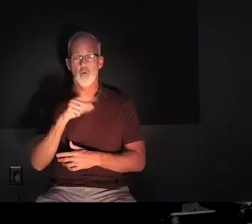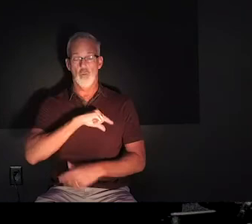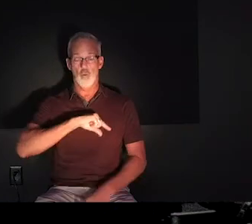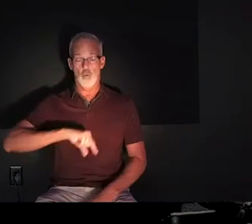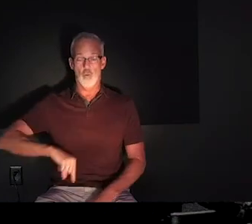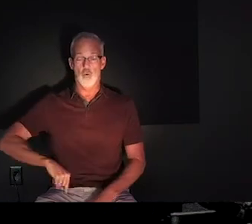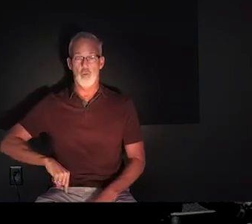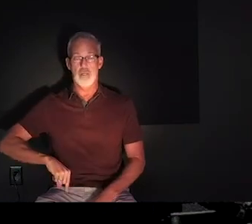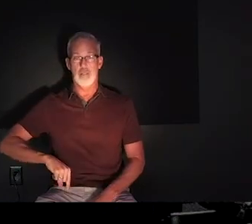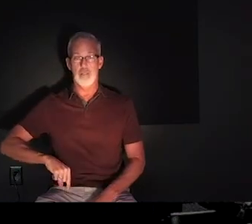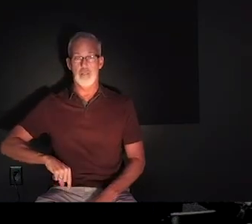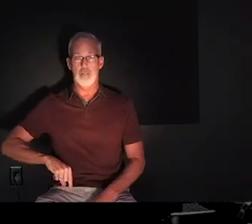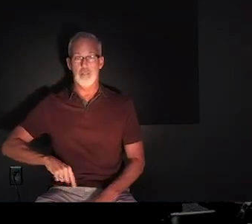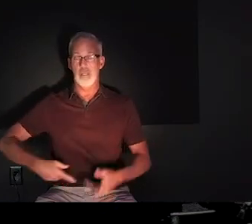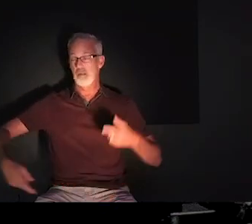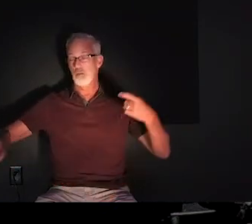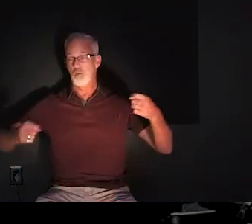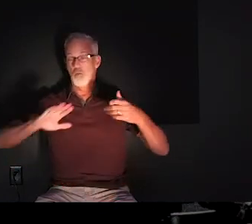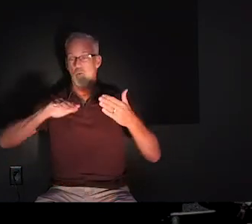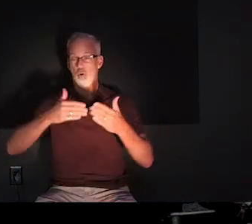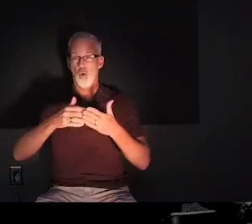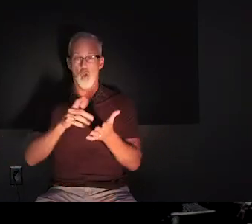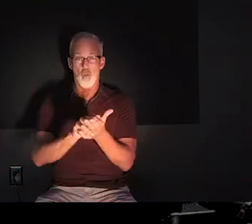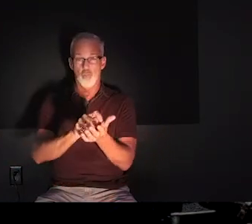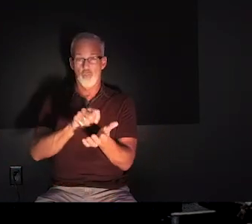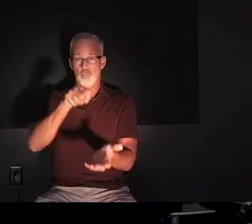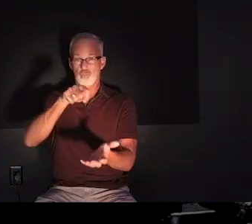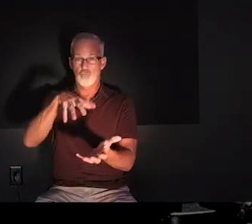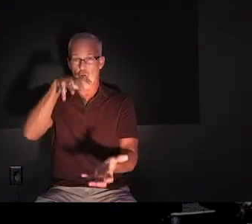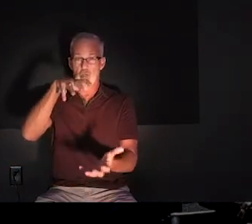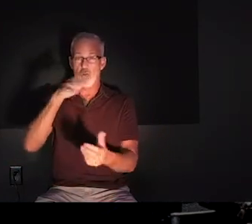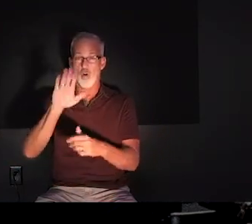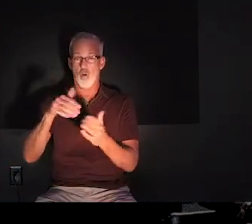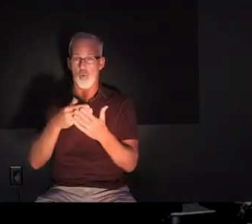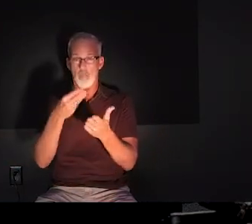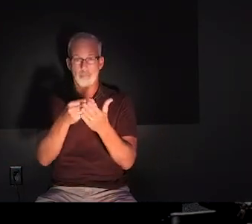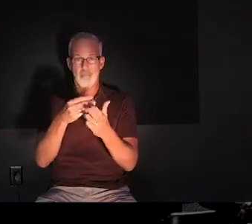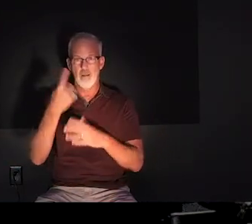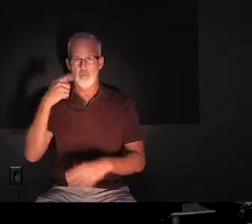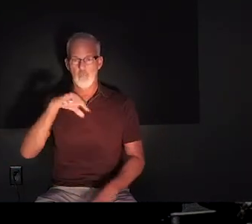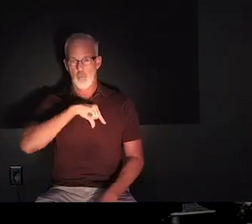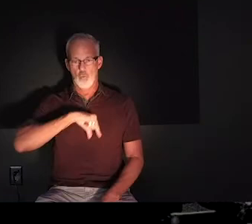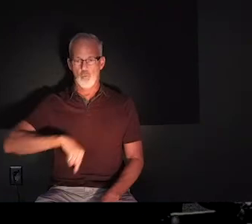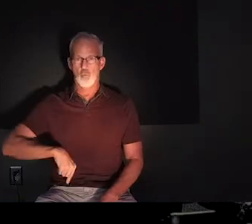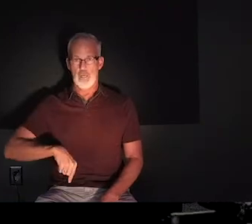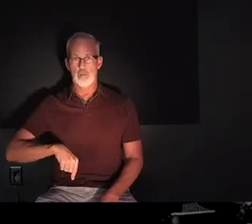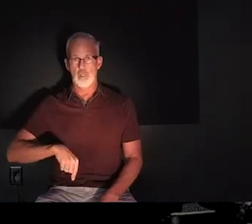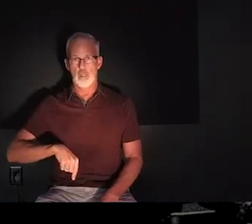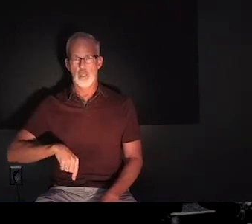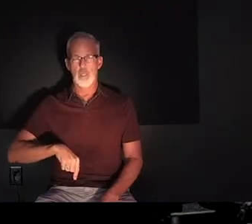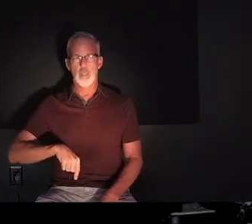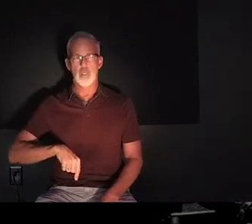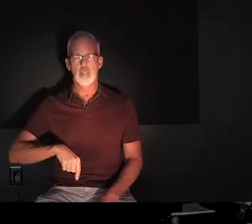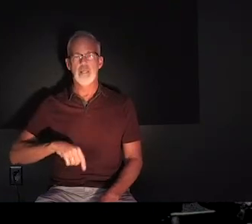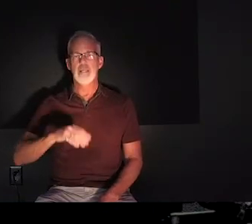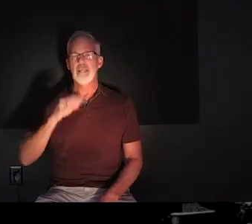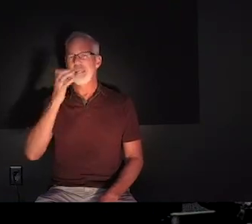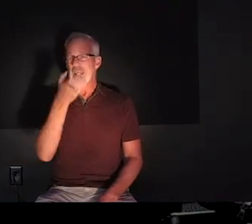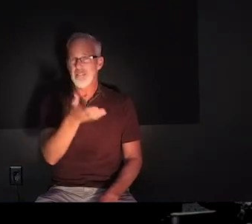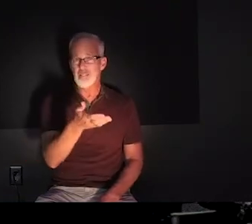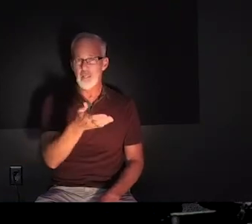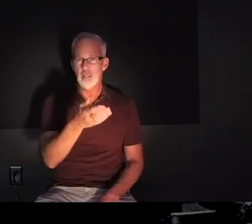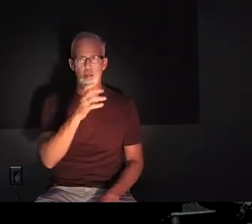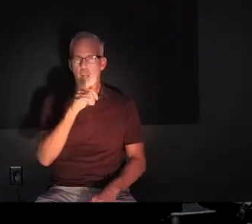was over all of the treasury and where all the money went. So as a matter of fact, when he is there, it would just not